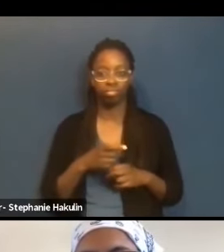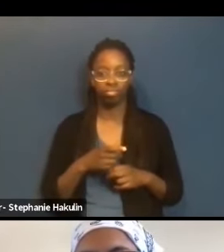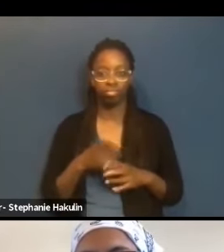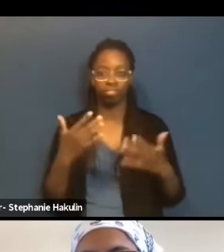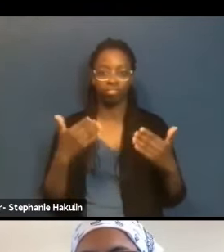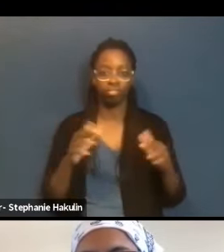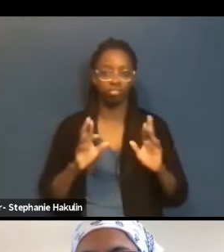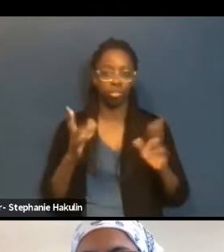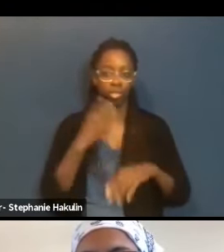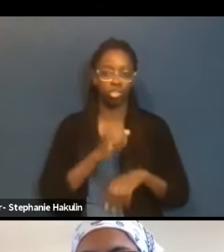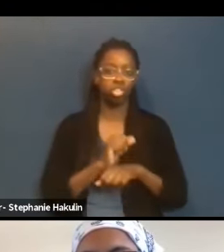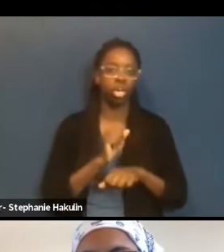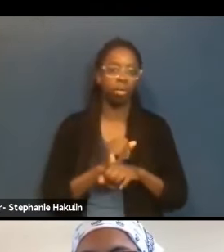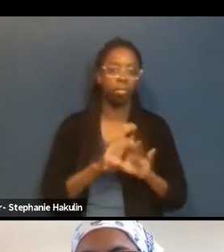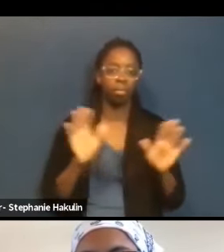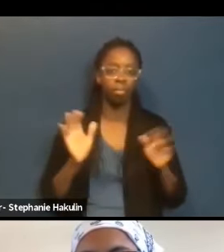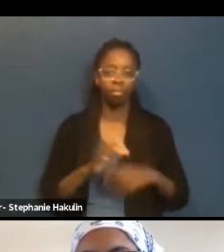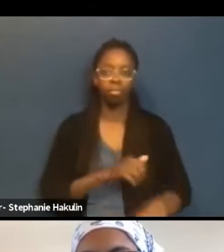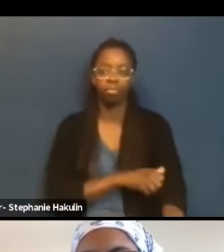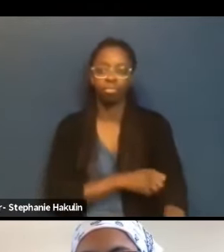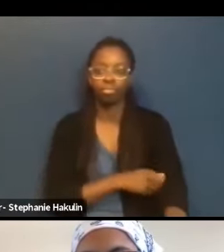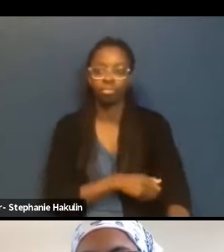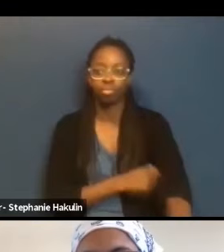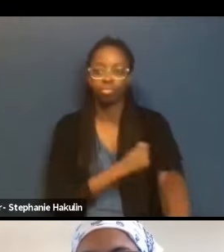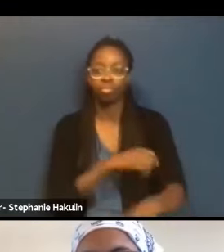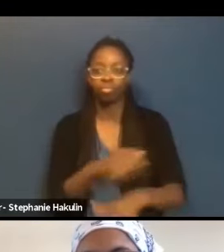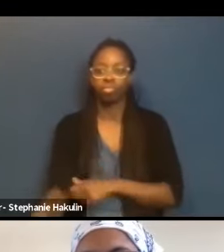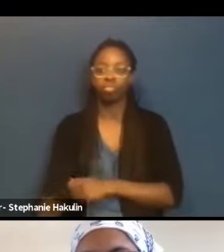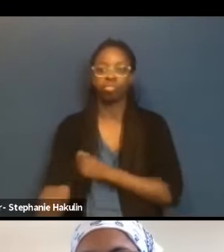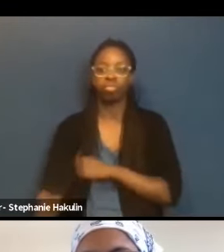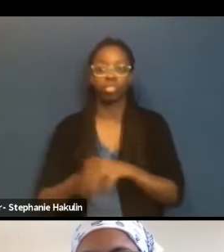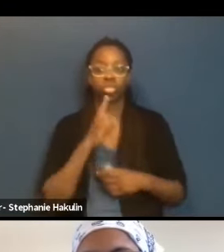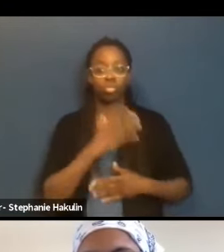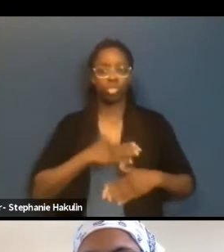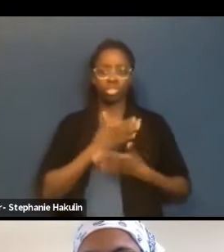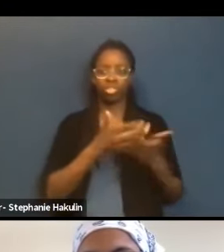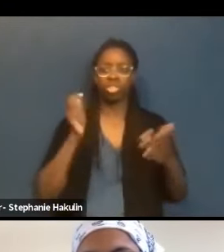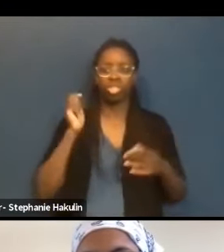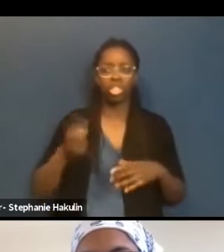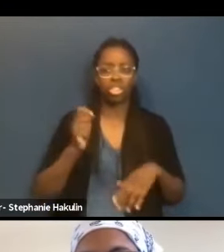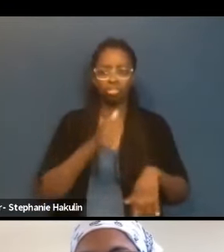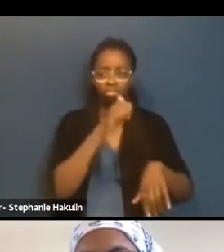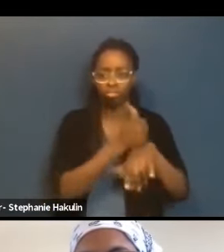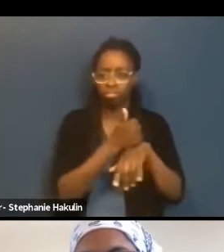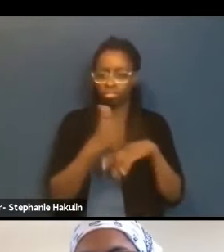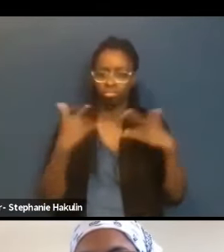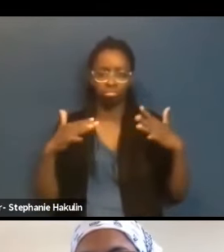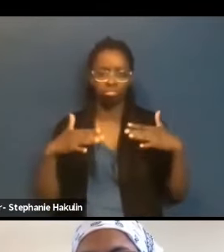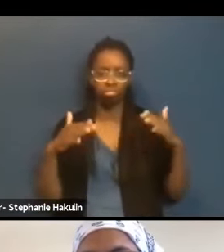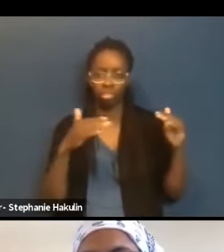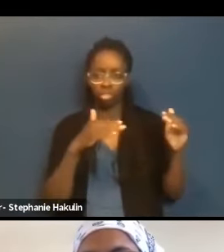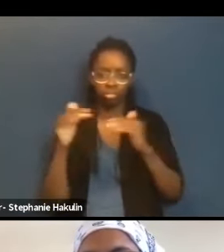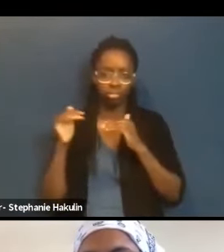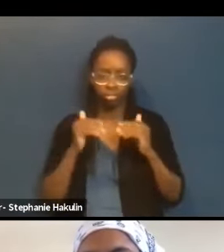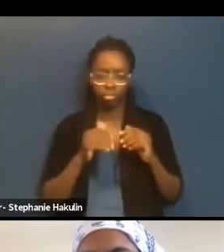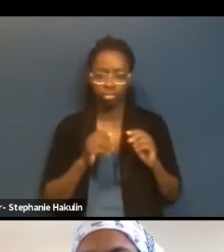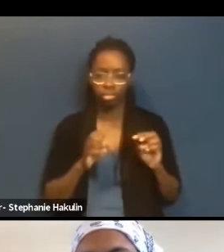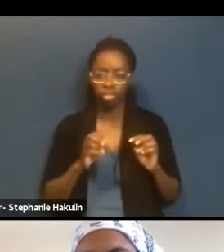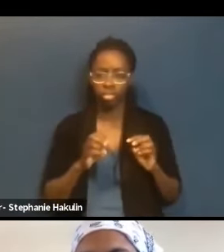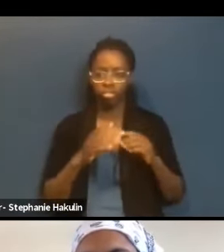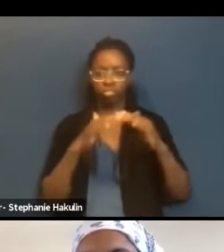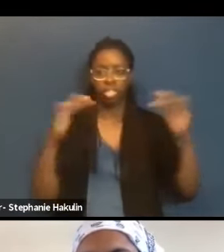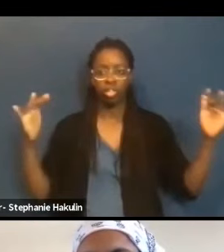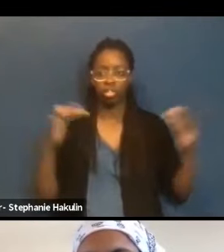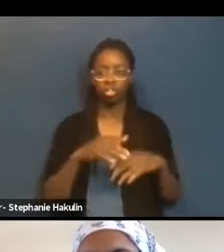consistent. I appreciate that you've set a level. My goodness, it's incredibly competitive because the quality of